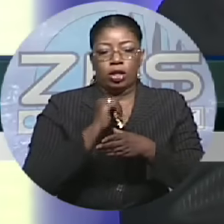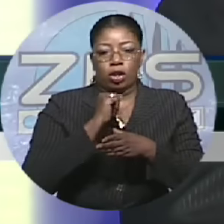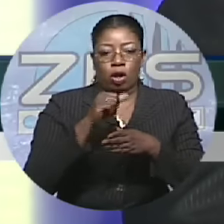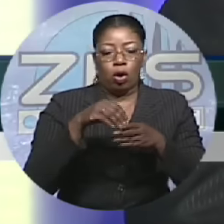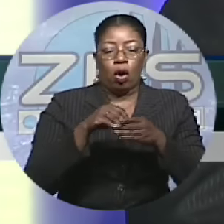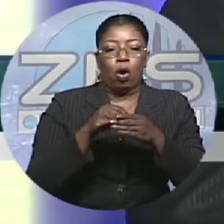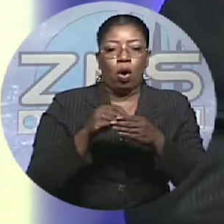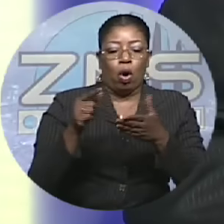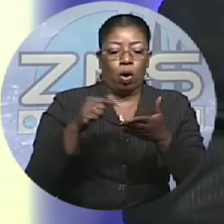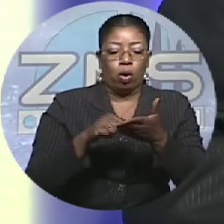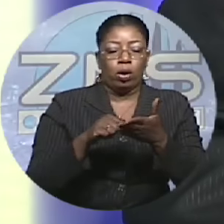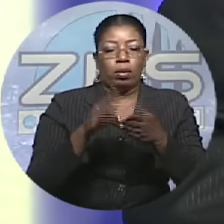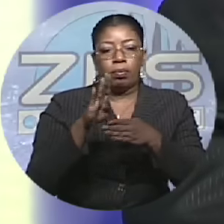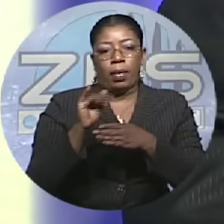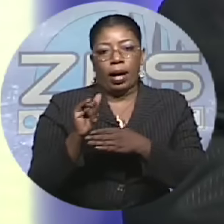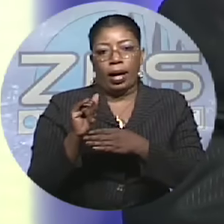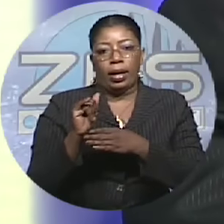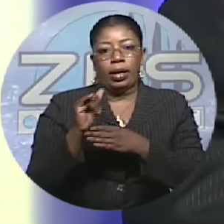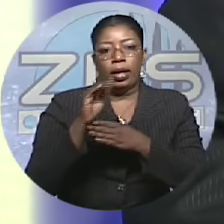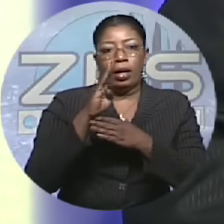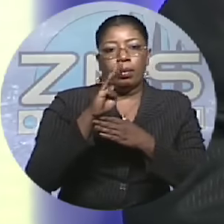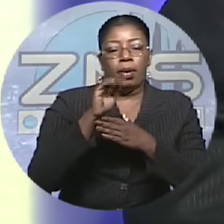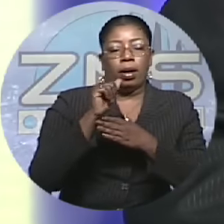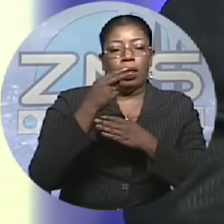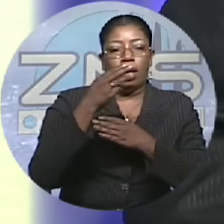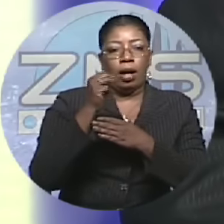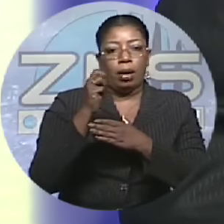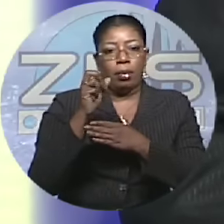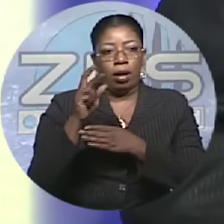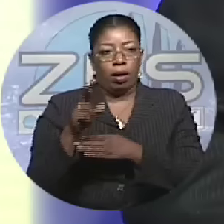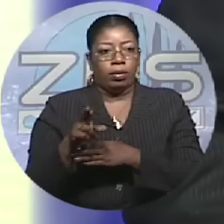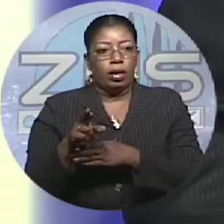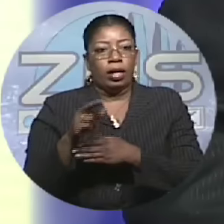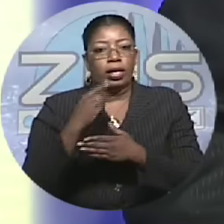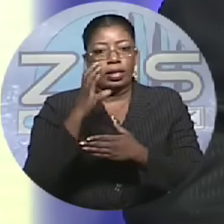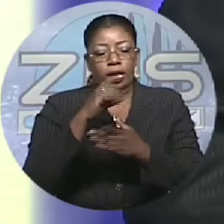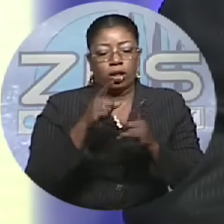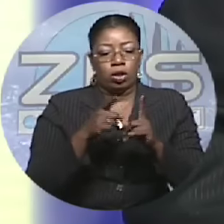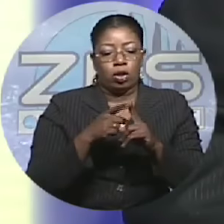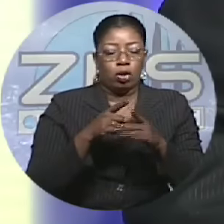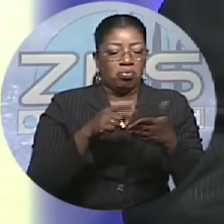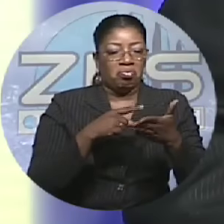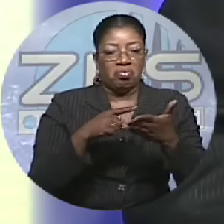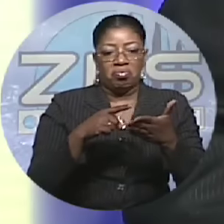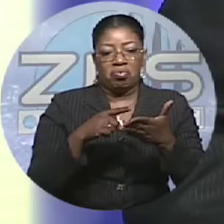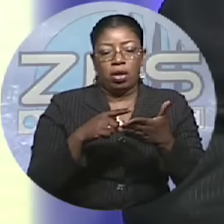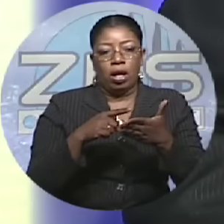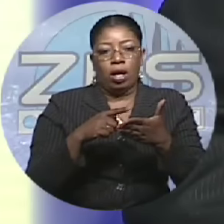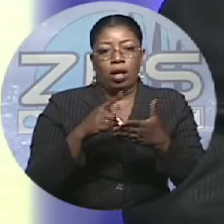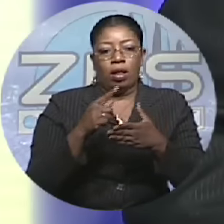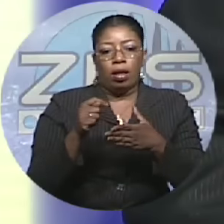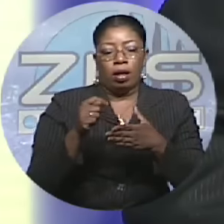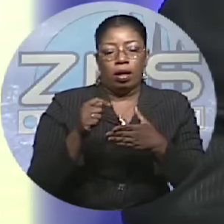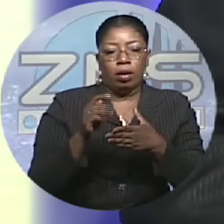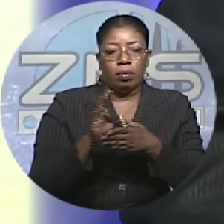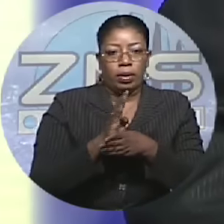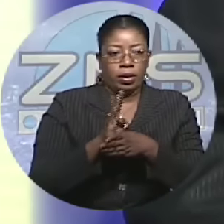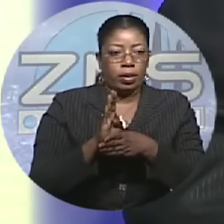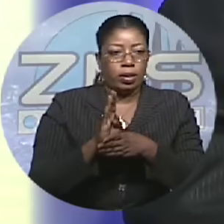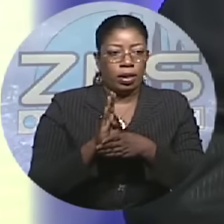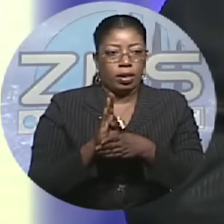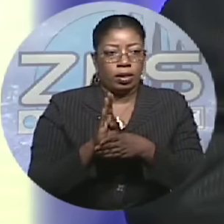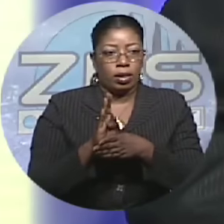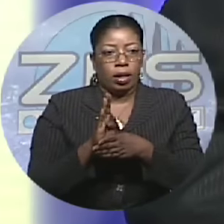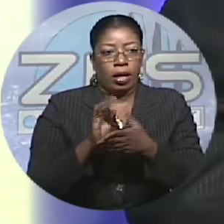Saunders. Thank you so much for joining us. The filing shows that Bahamar seeks to dismiss the Bahamian debtors from the Chapter 11 cases, which